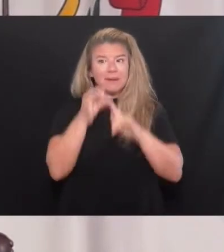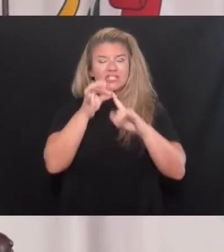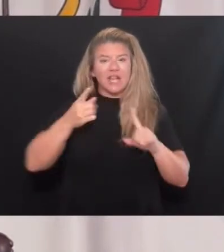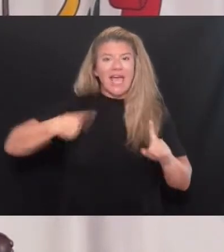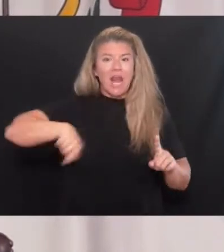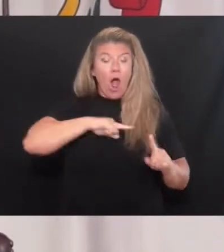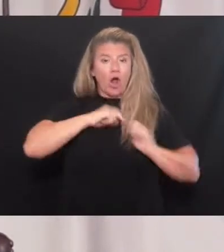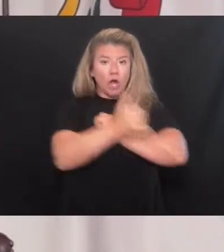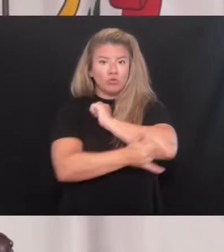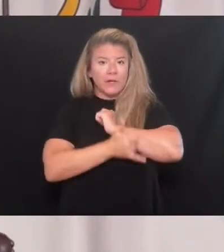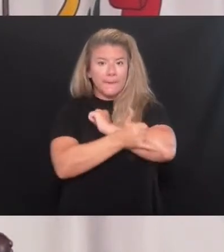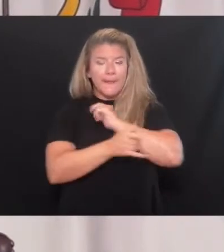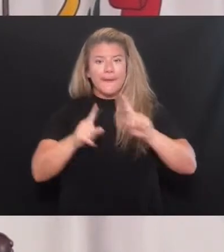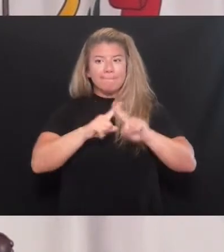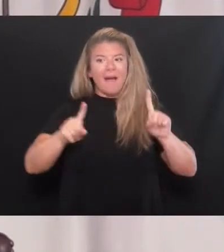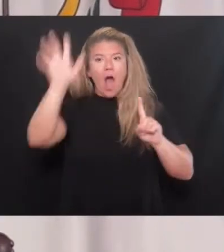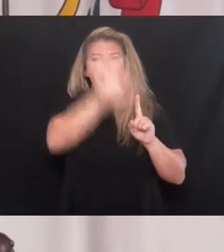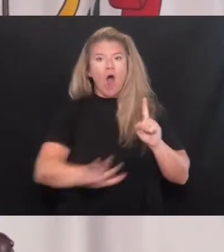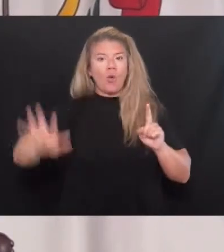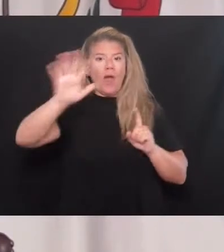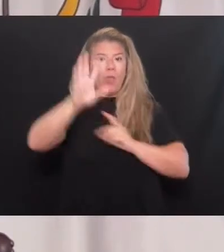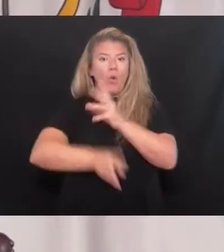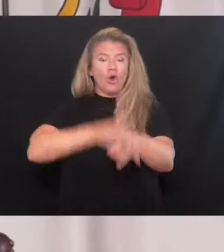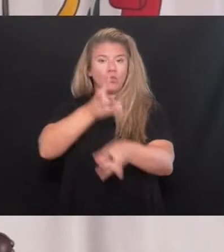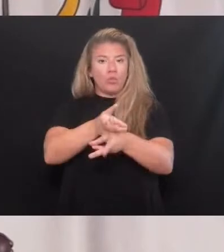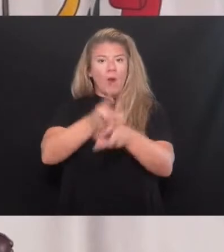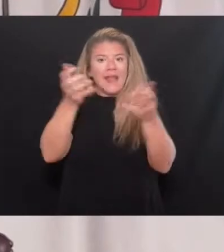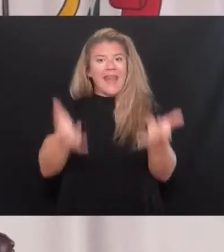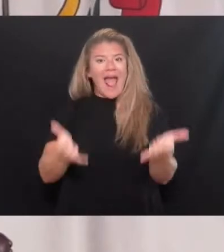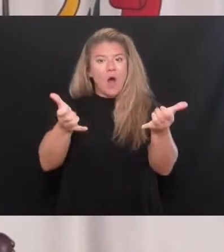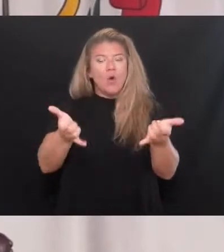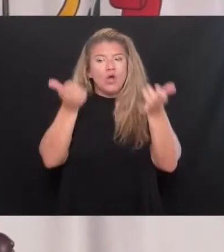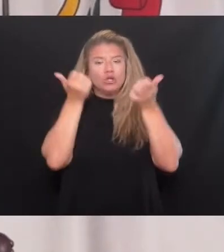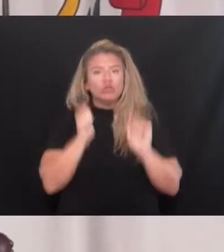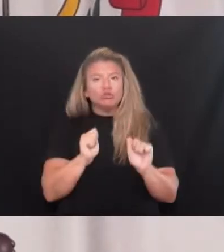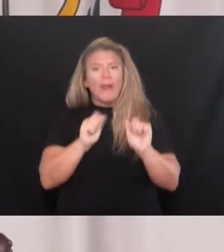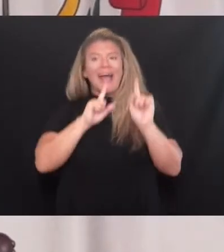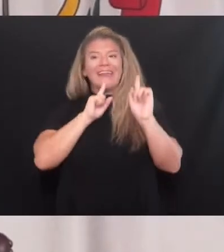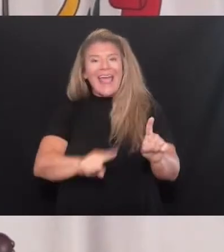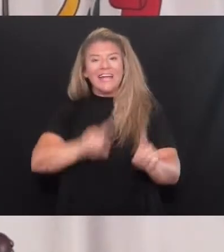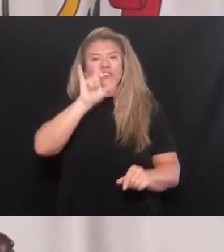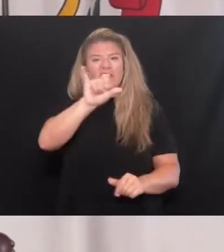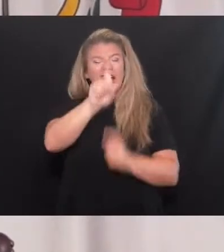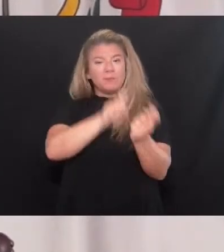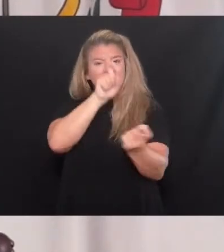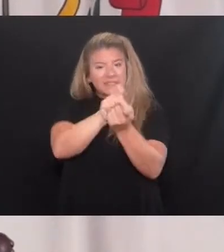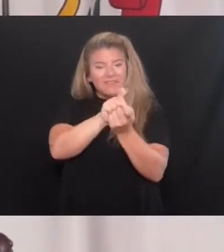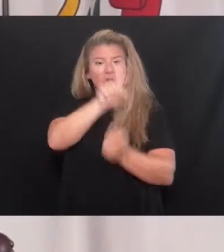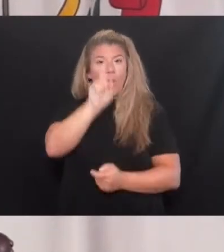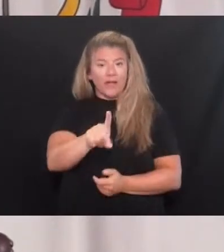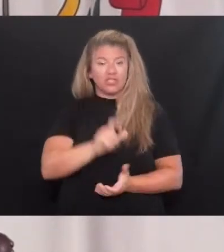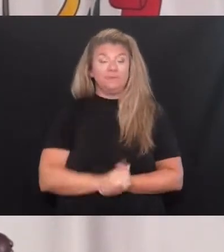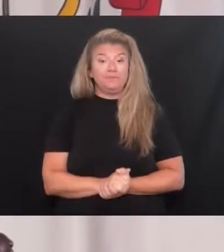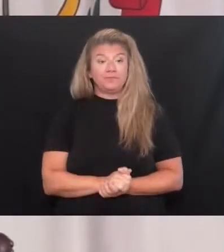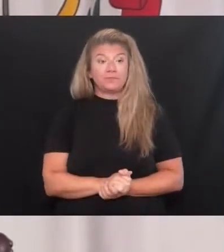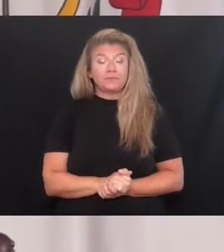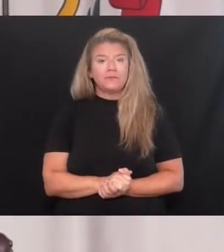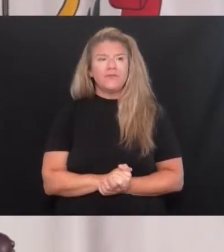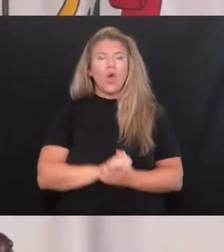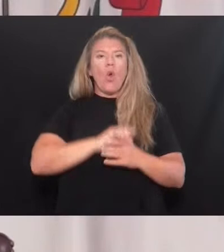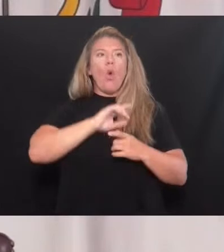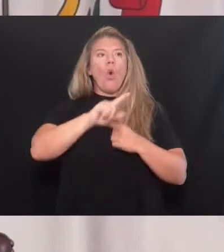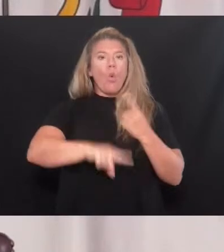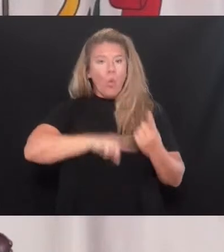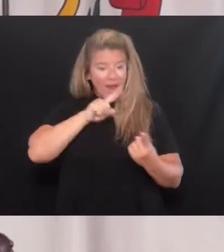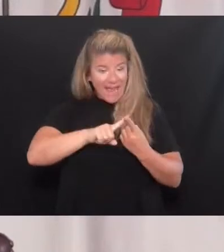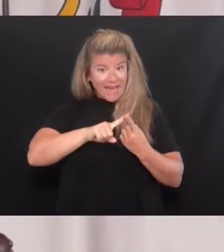country, but all around the world right now to try to answer that exact question. When is it that we're going to